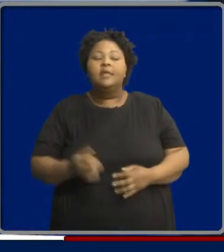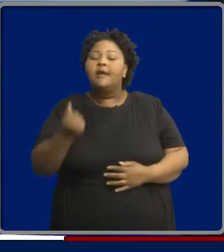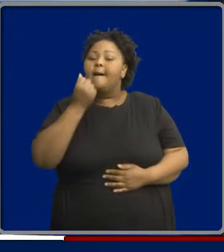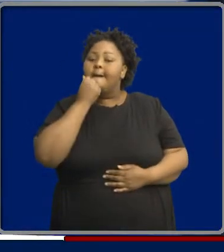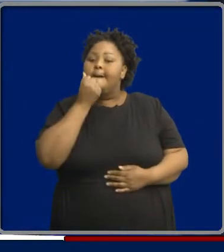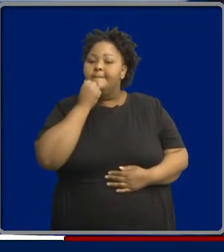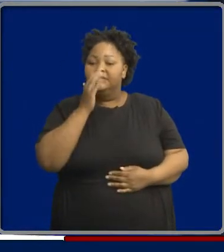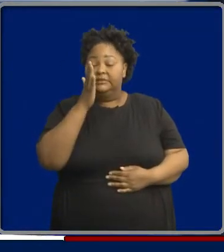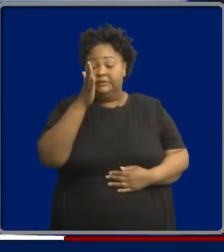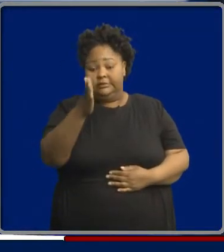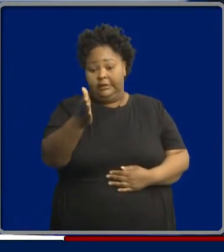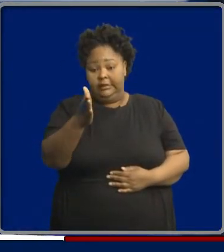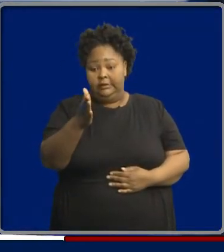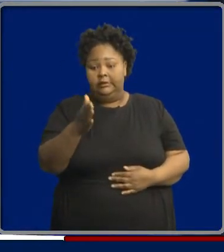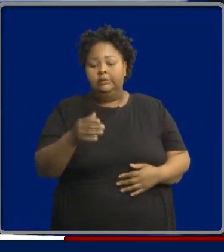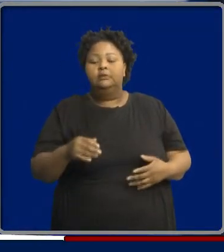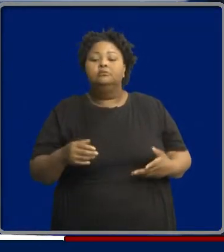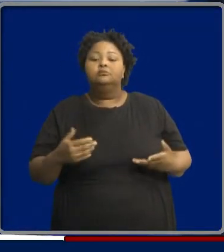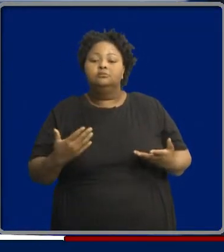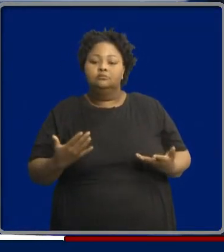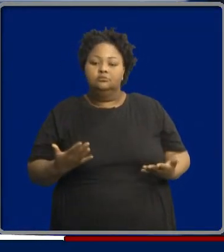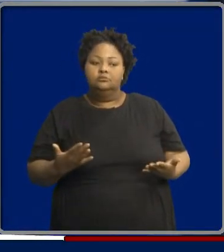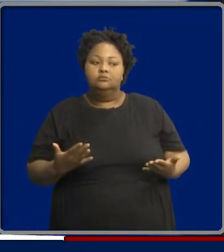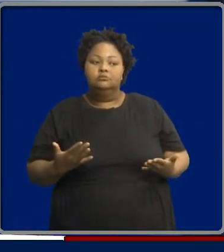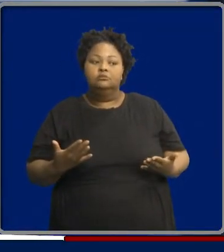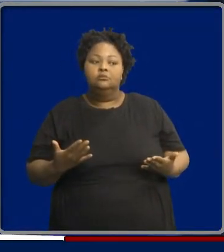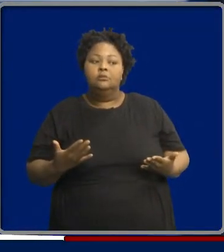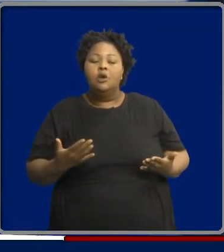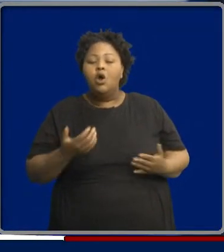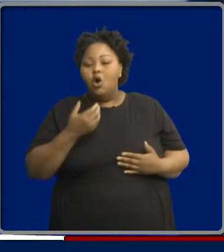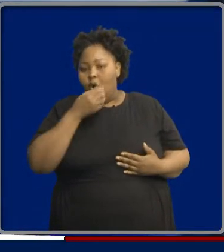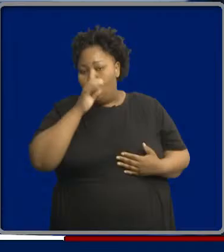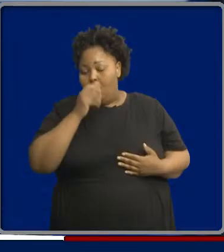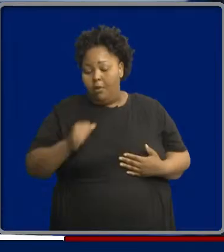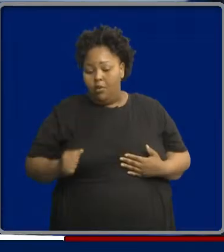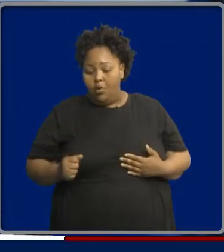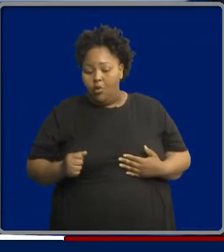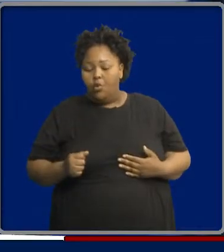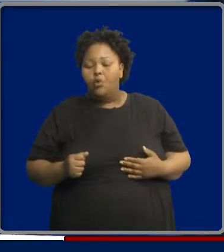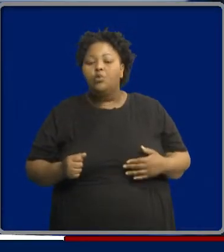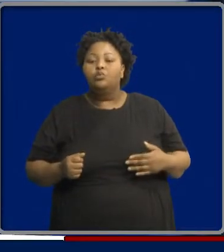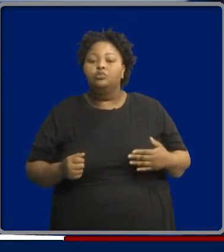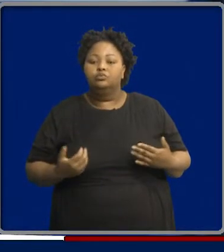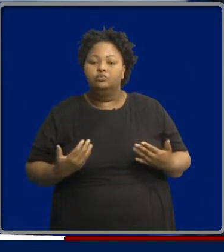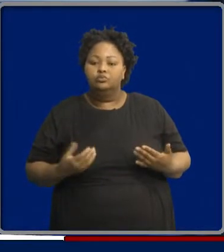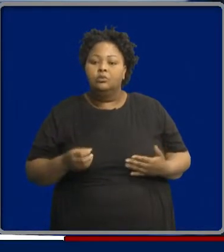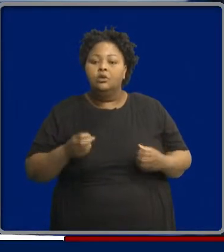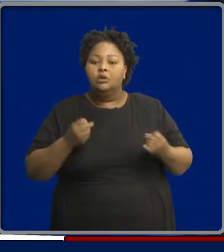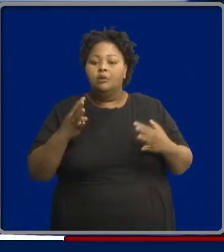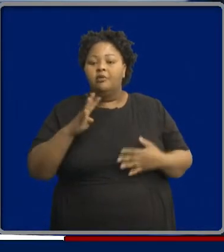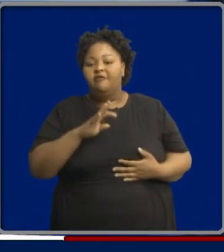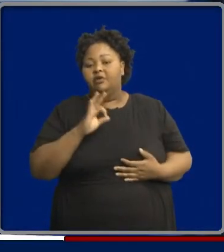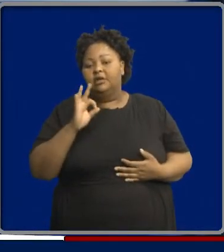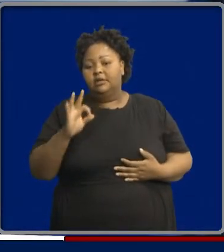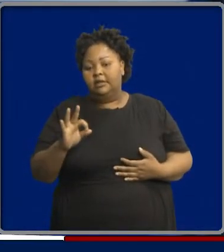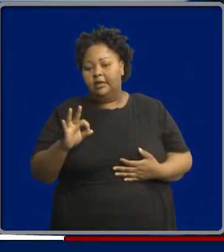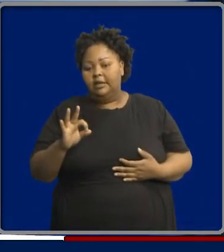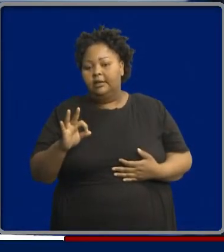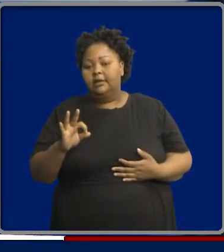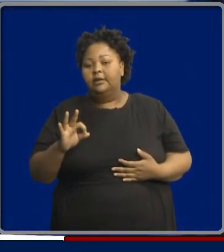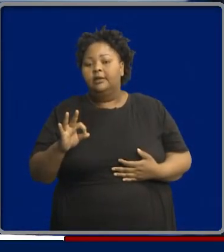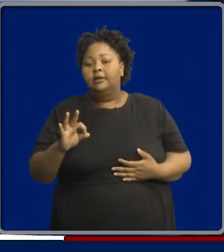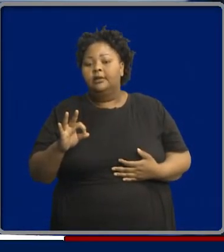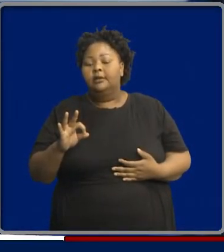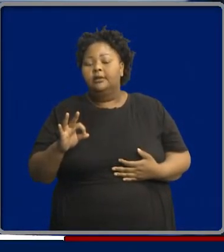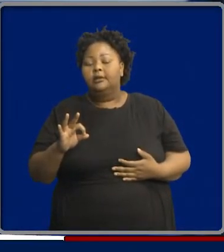Welcome back on our sports news. The 2025 Kwamakoko Half Marathon race has been officially launched, with the event set to take place